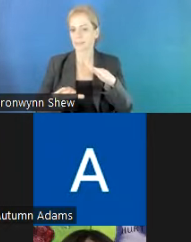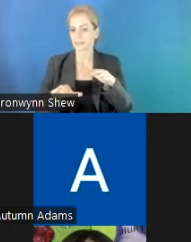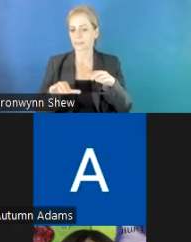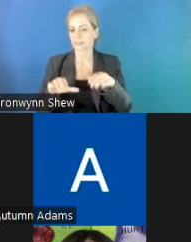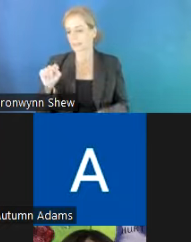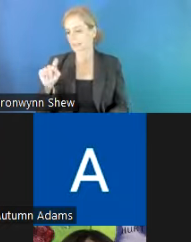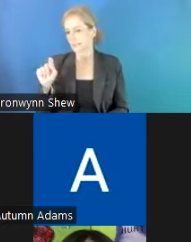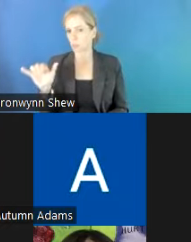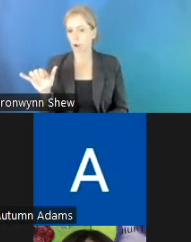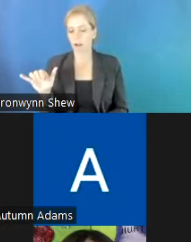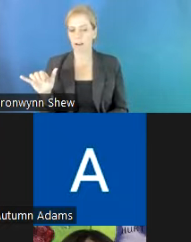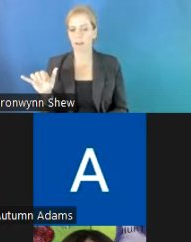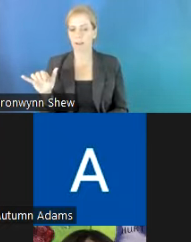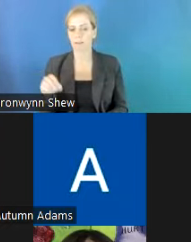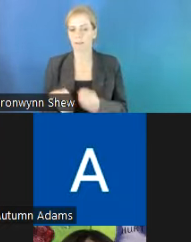alarms.